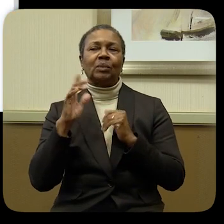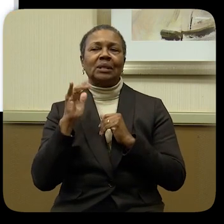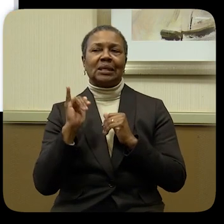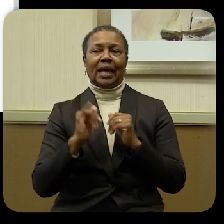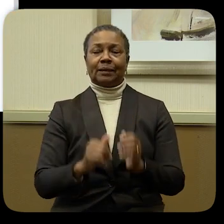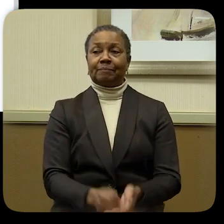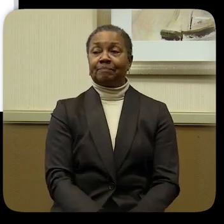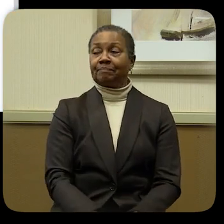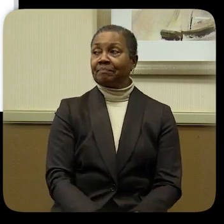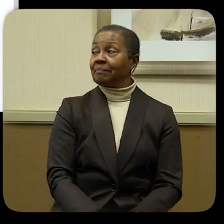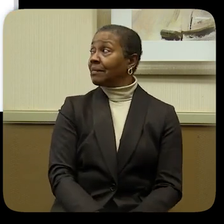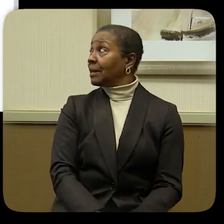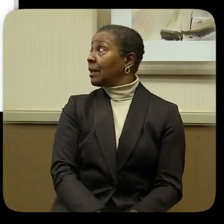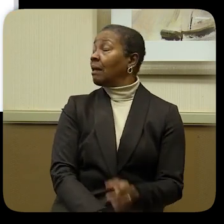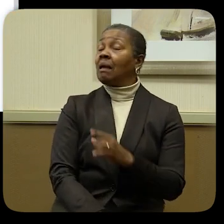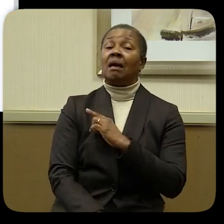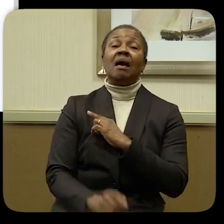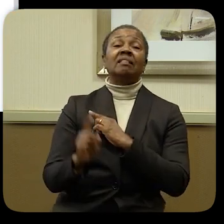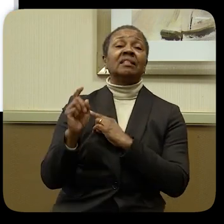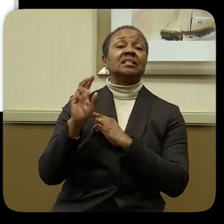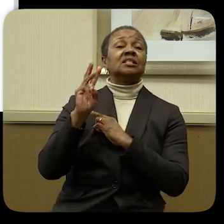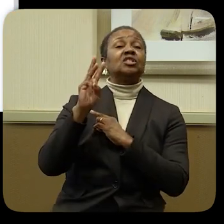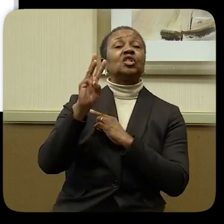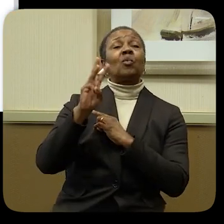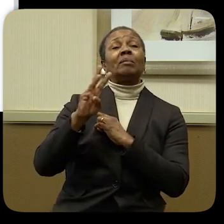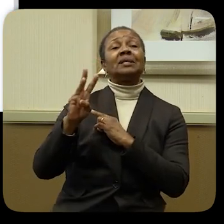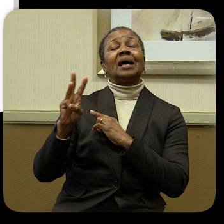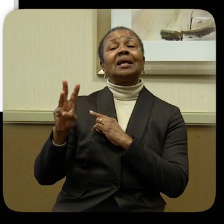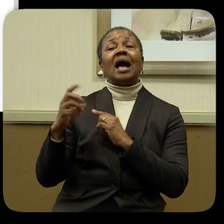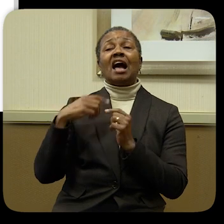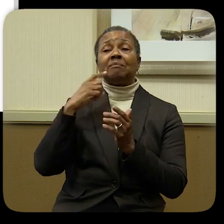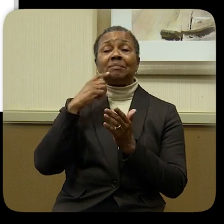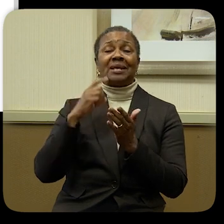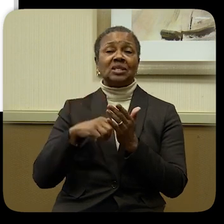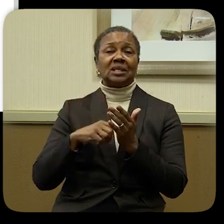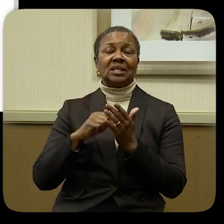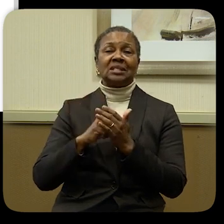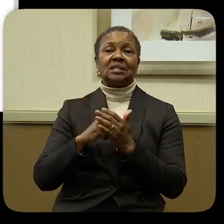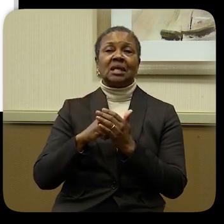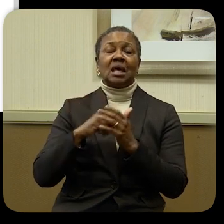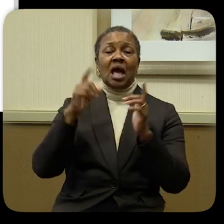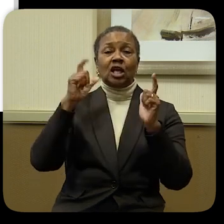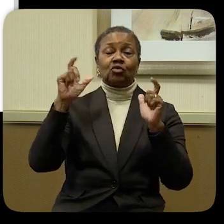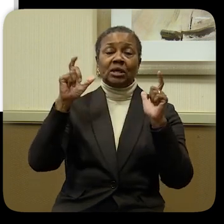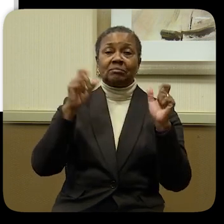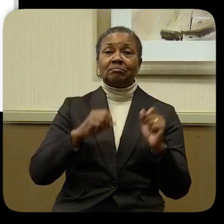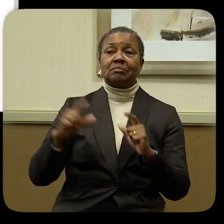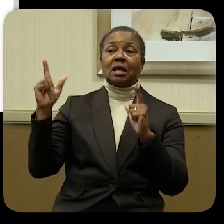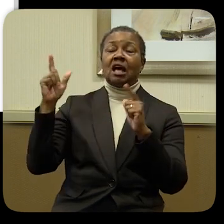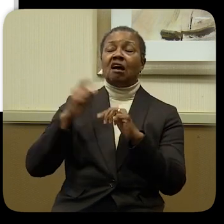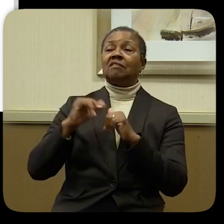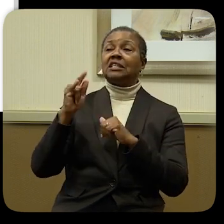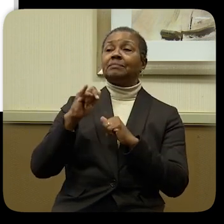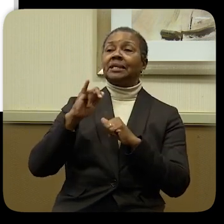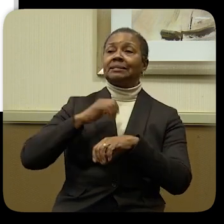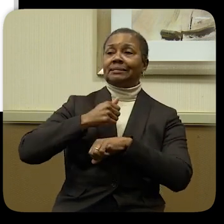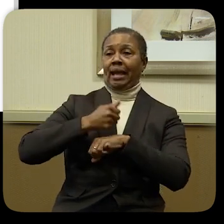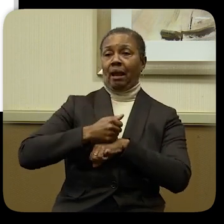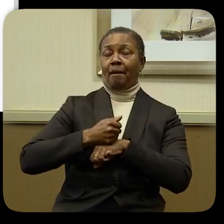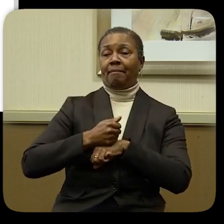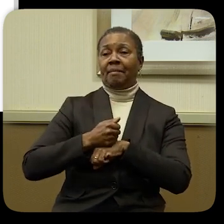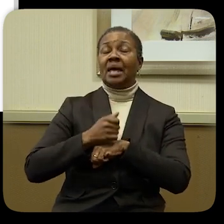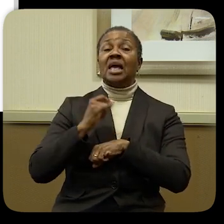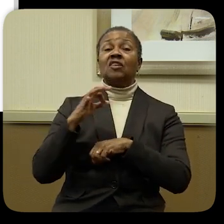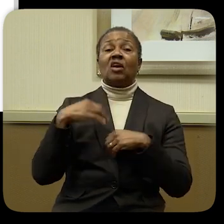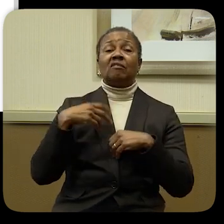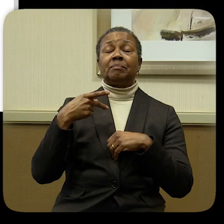All right, so this is the website I've been referring to all day. This is a screenshot of what ISB put together. And so